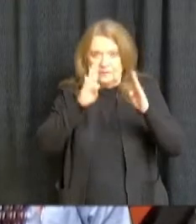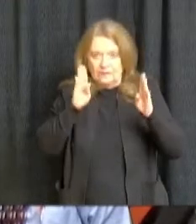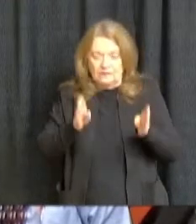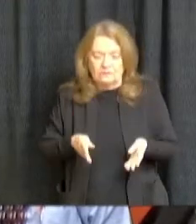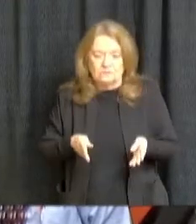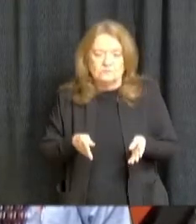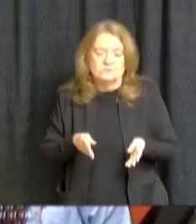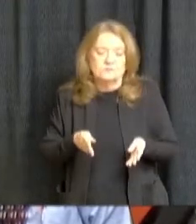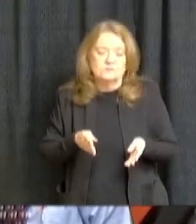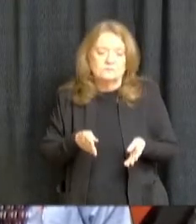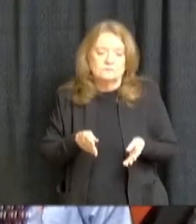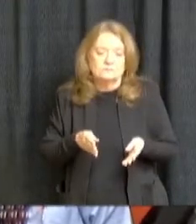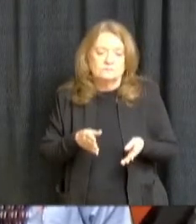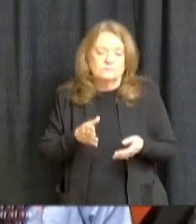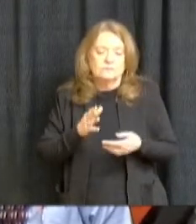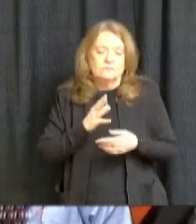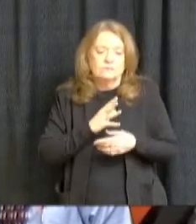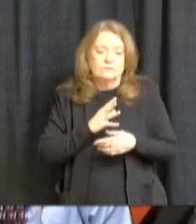And